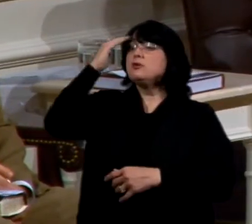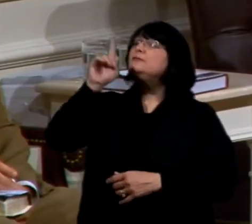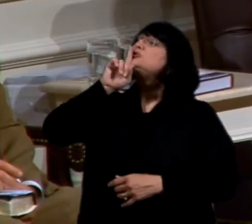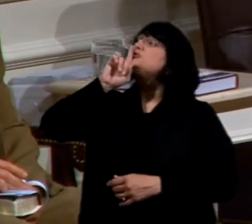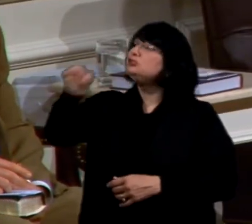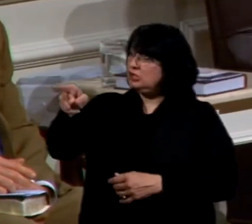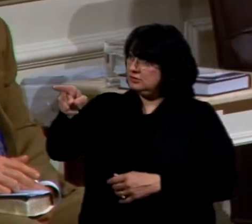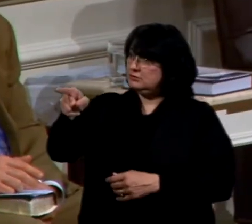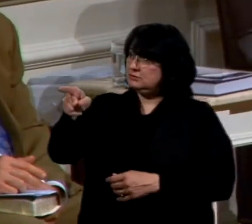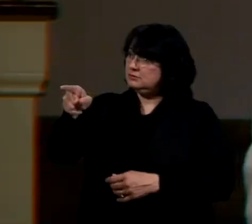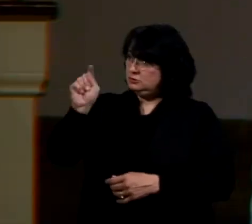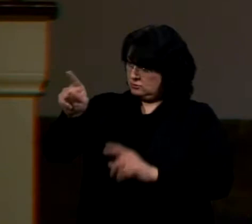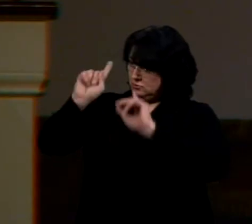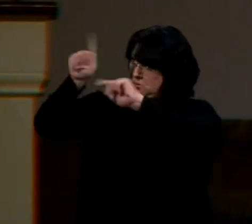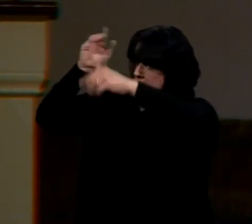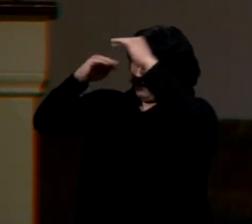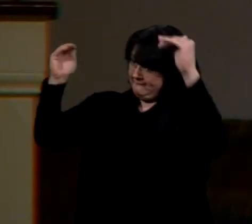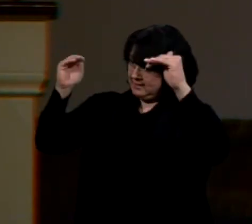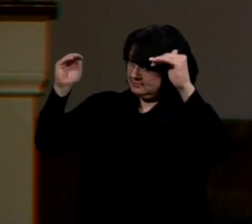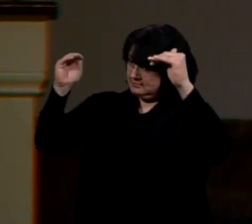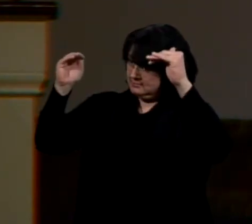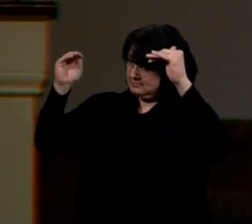sure that you would go to heaven?